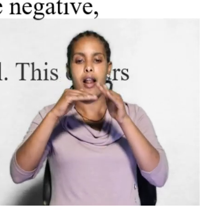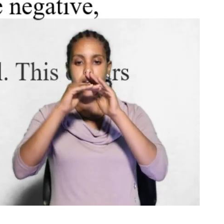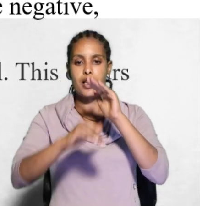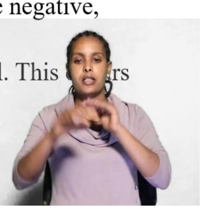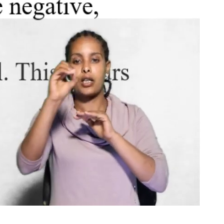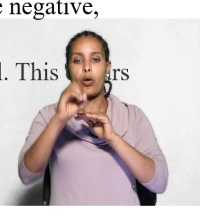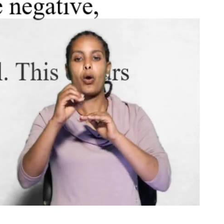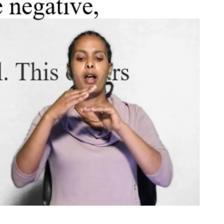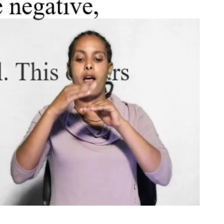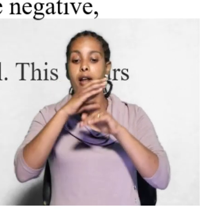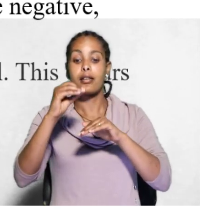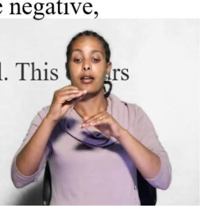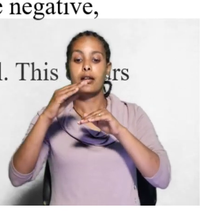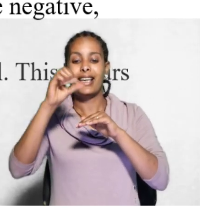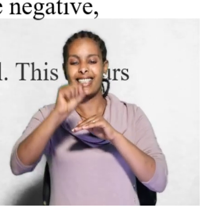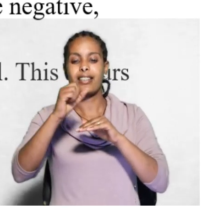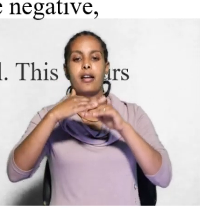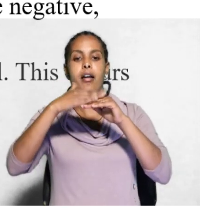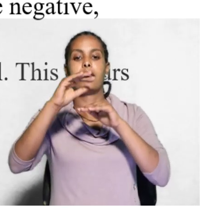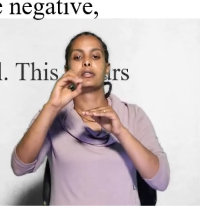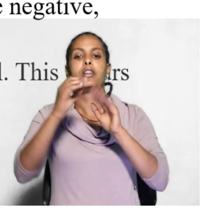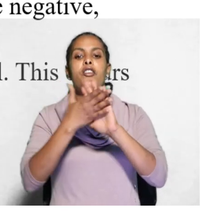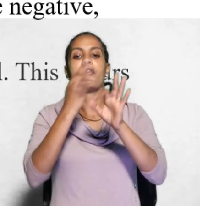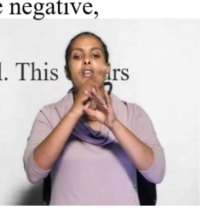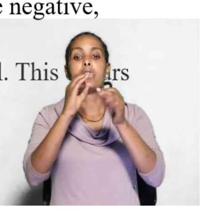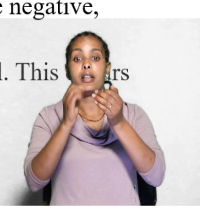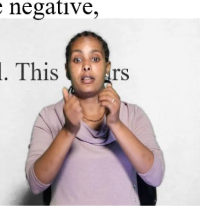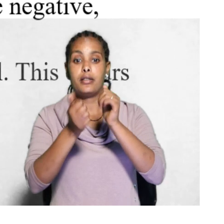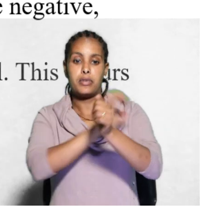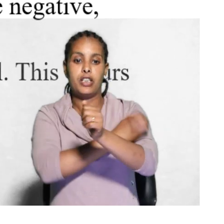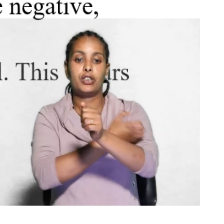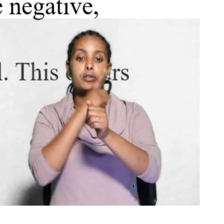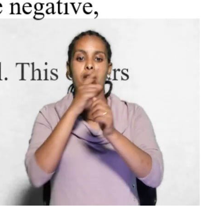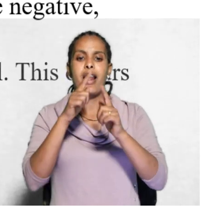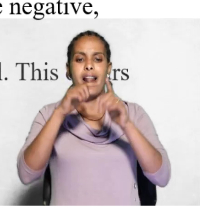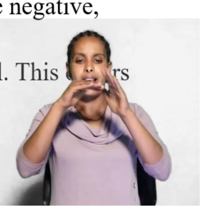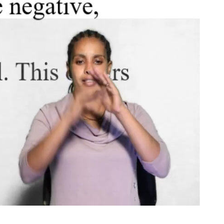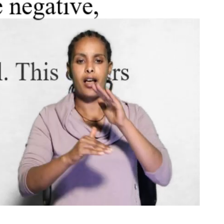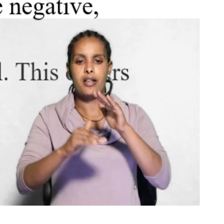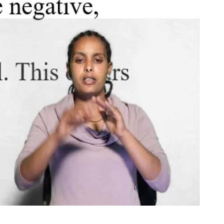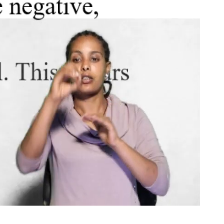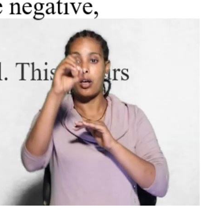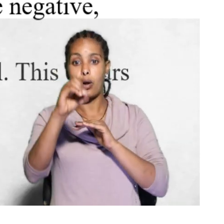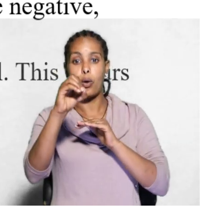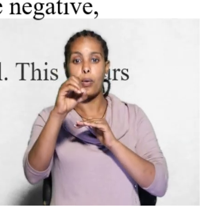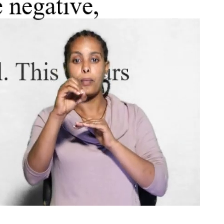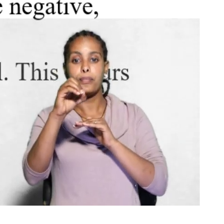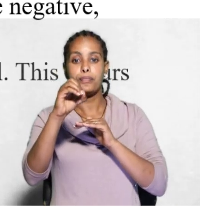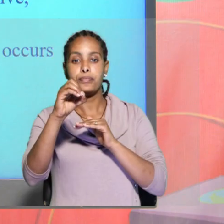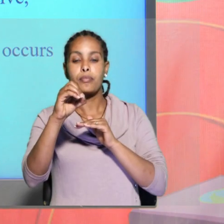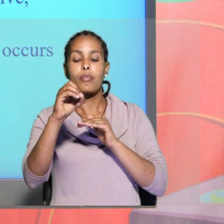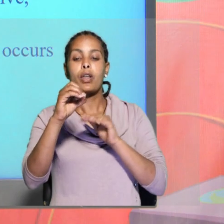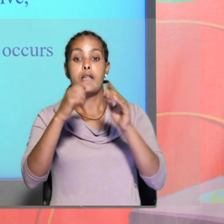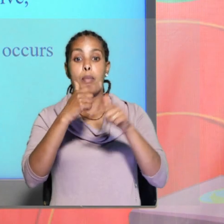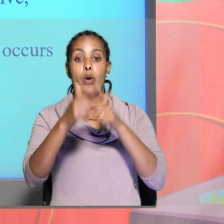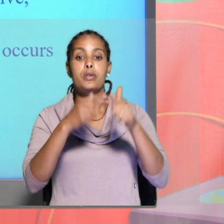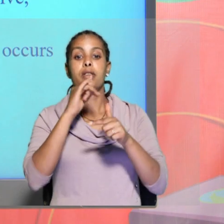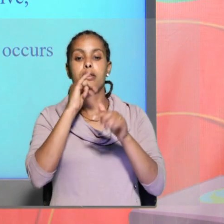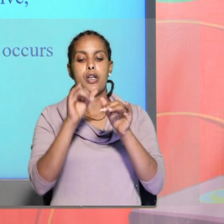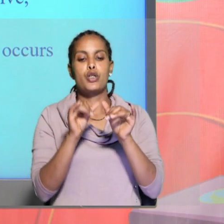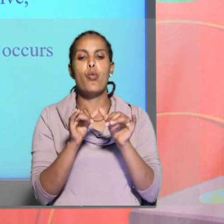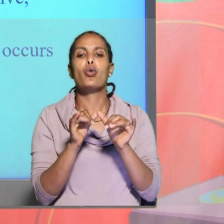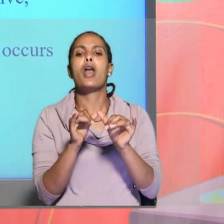greater than 0, the change in Gibbs free energy change becomes less than 0. Delta G is less than 0 and the process